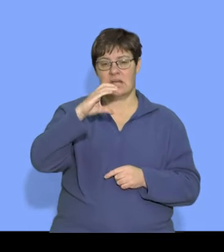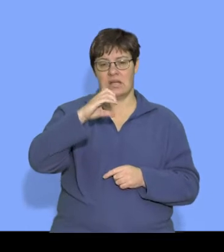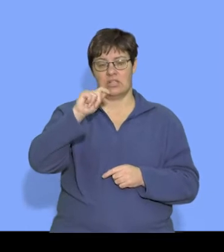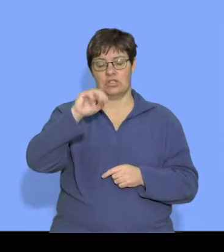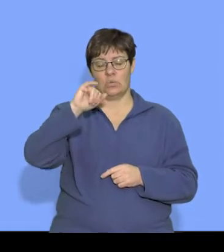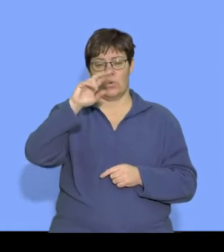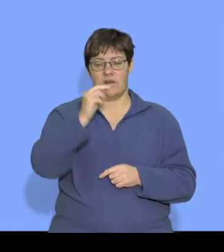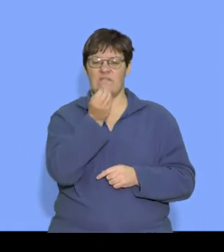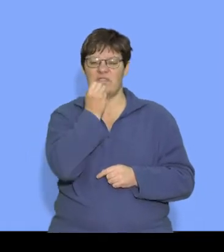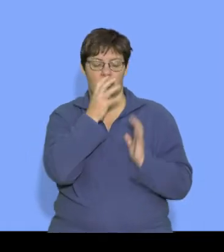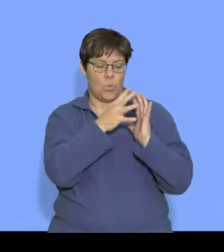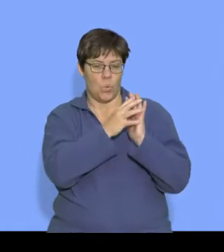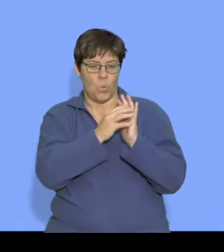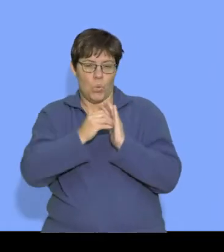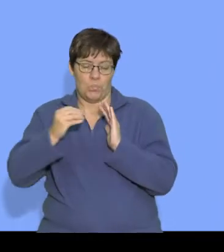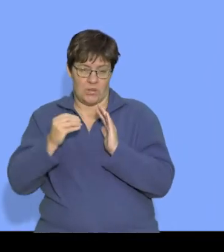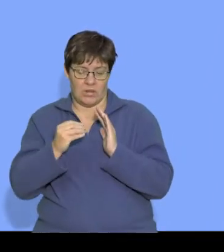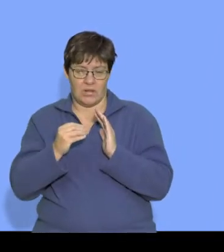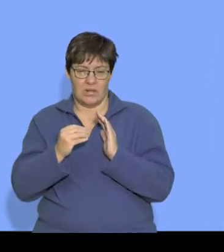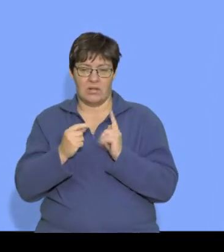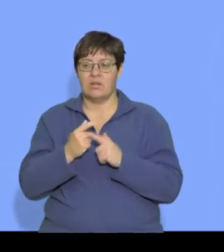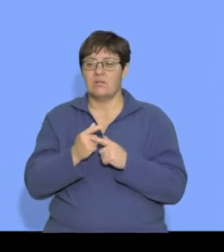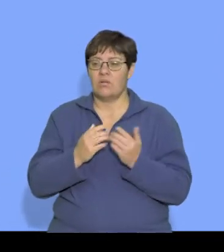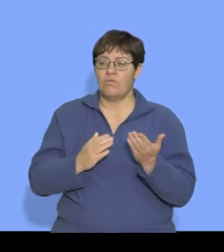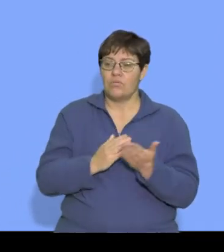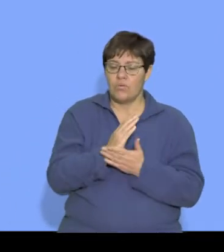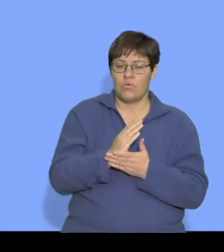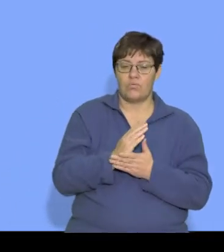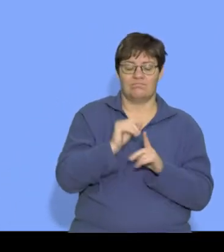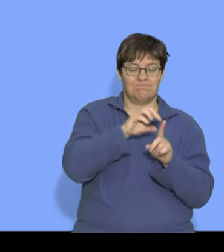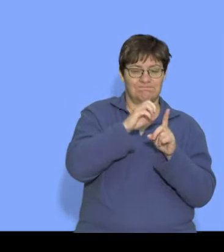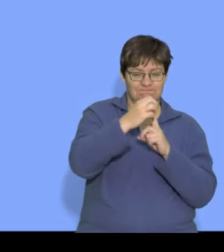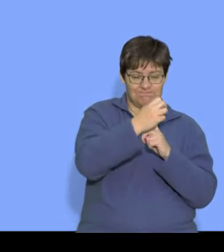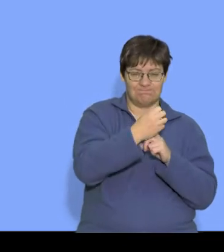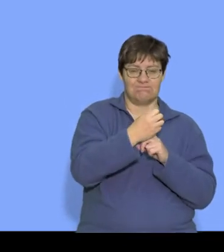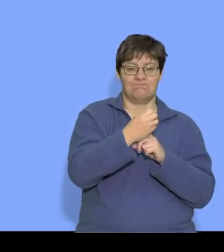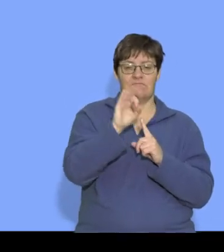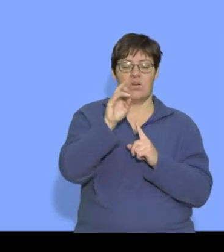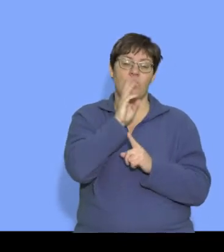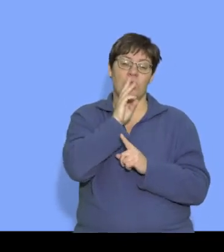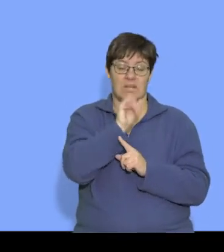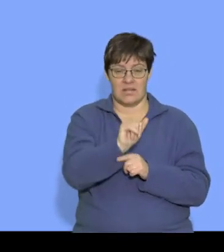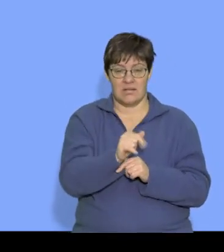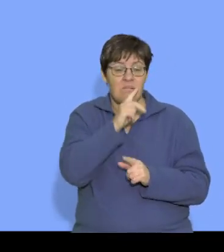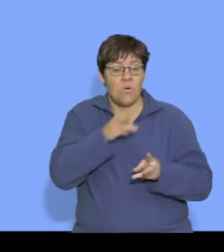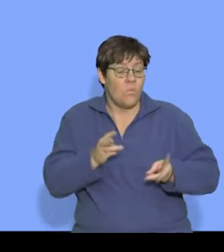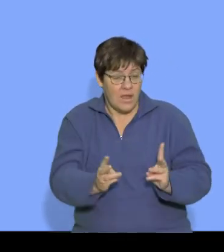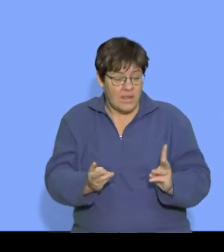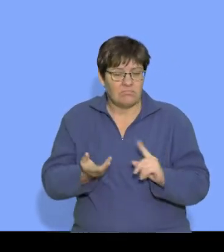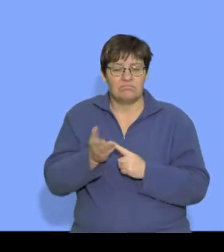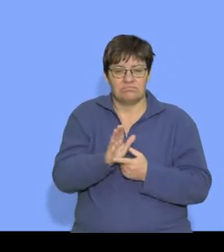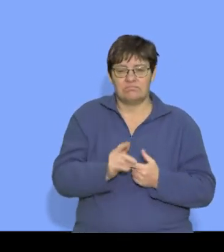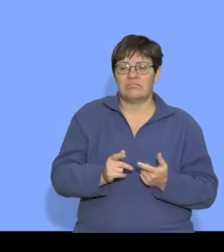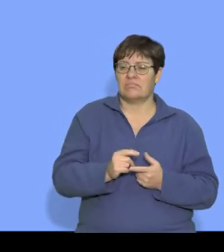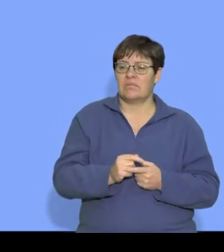suction feeding, and these are basically ingesting prey via the surrounding fluids. This mode of ingestion is